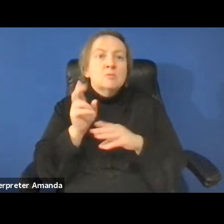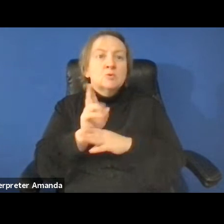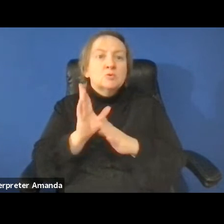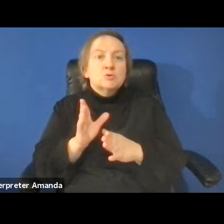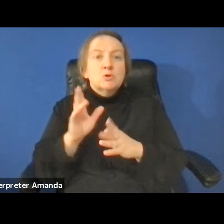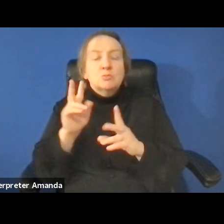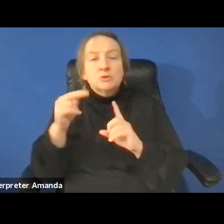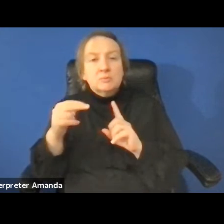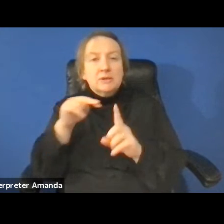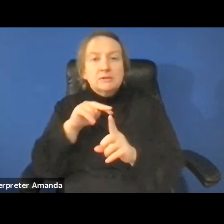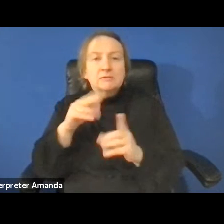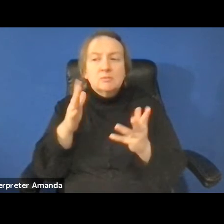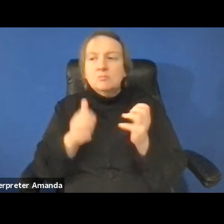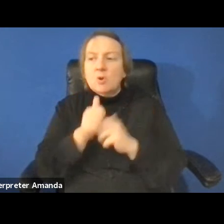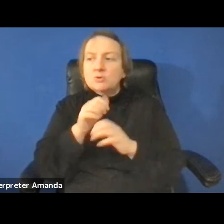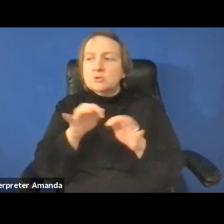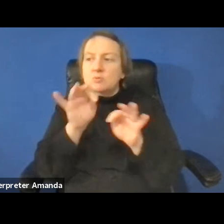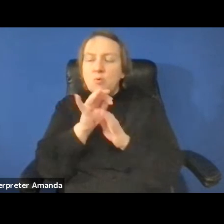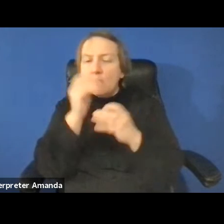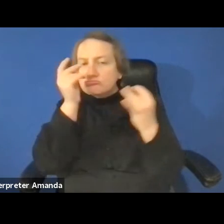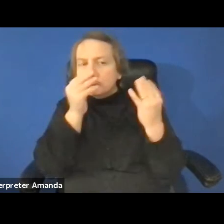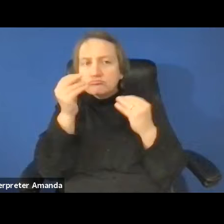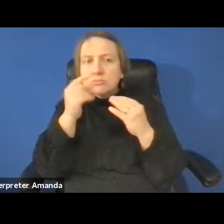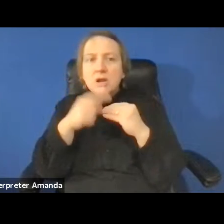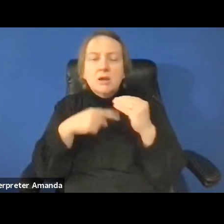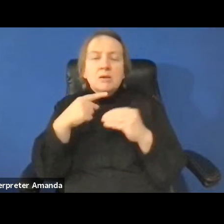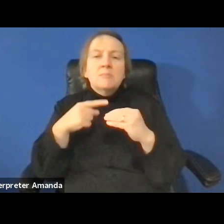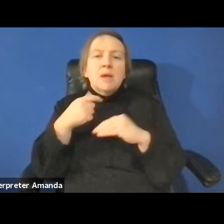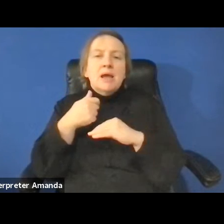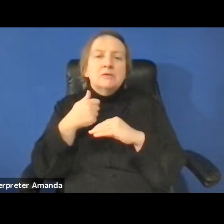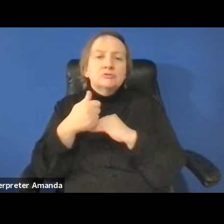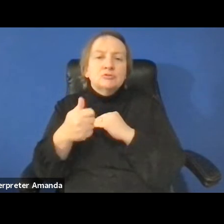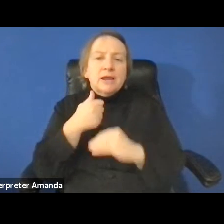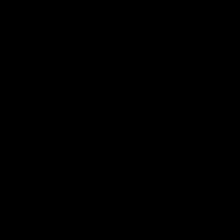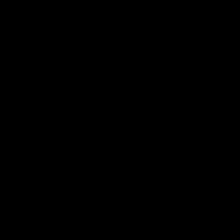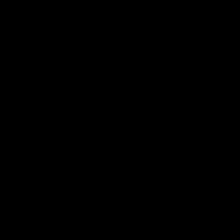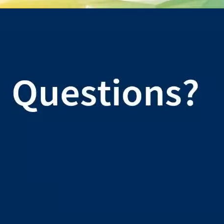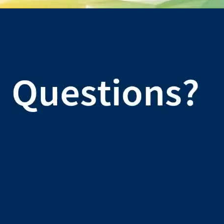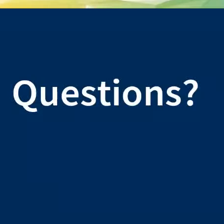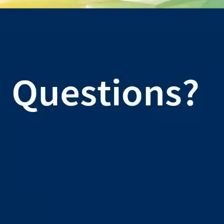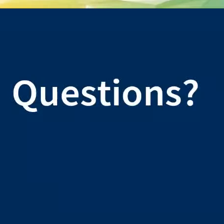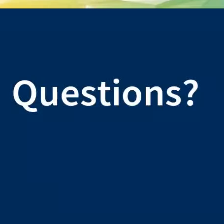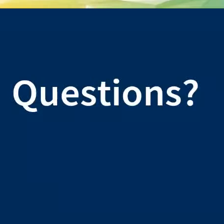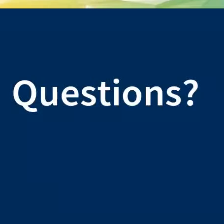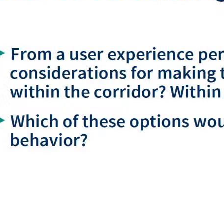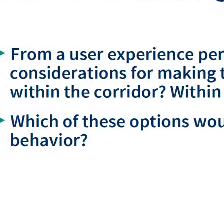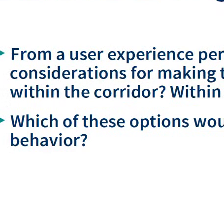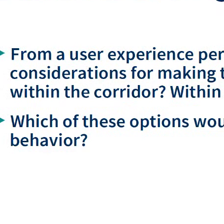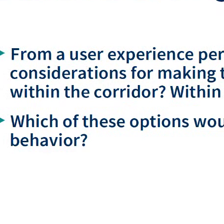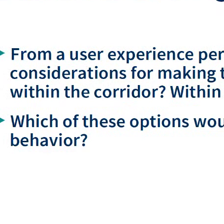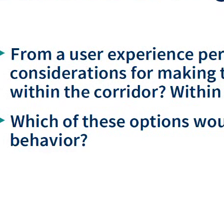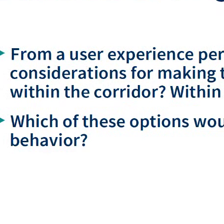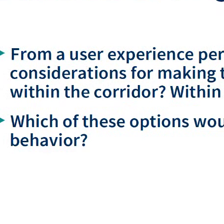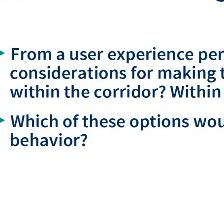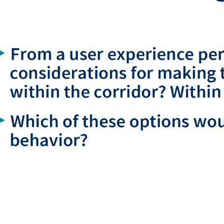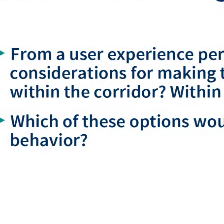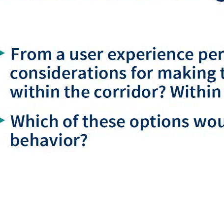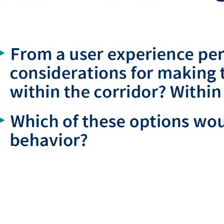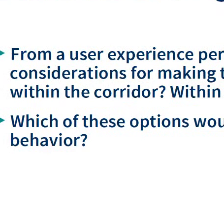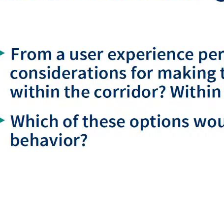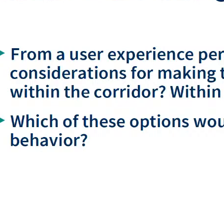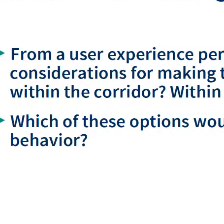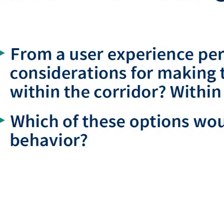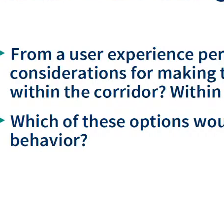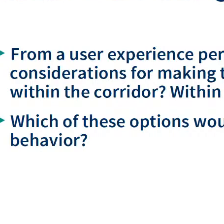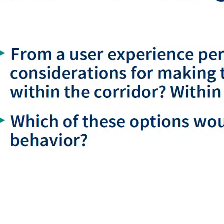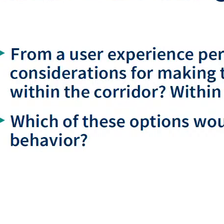what are the most important considerations for making transit an attractive option for traveling within the corridor in the region?